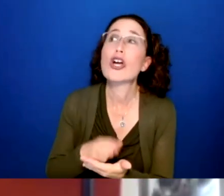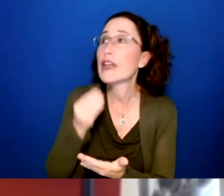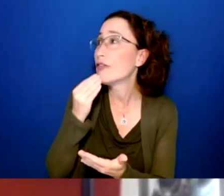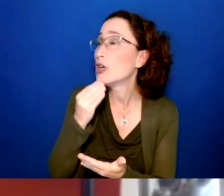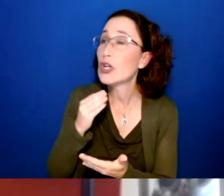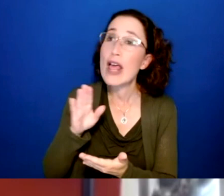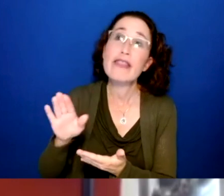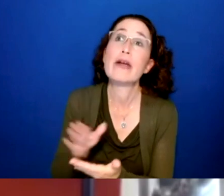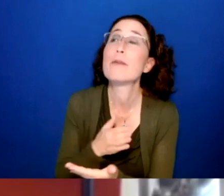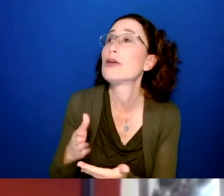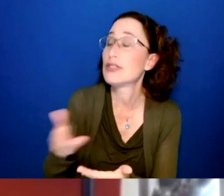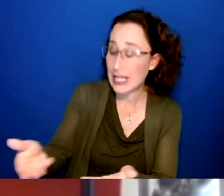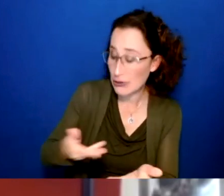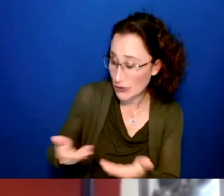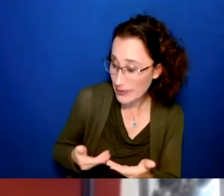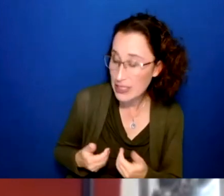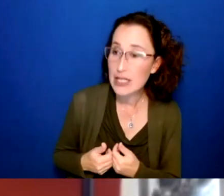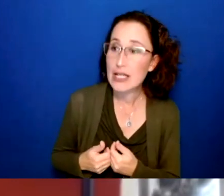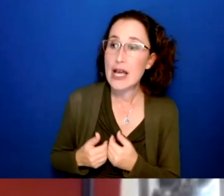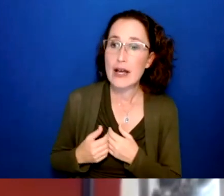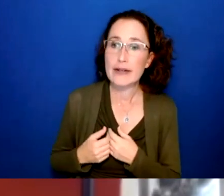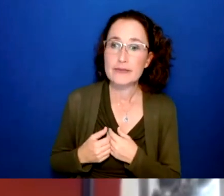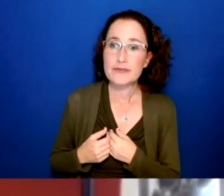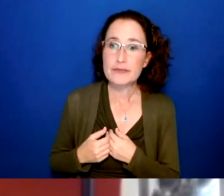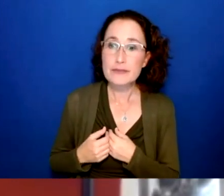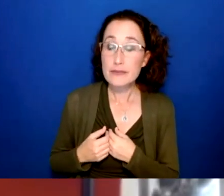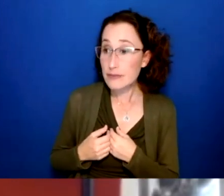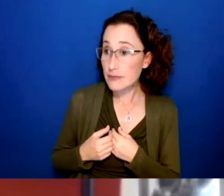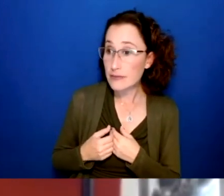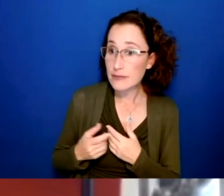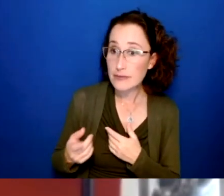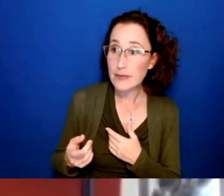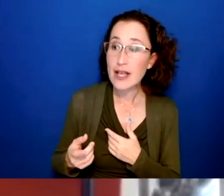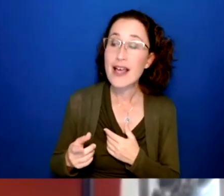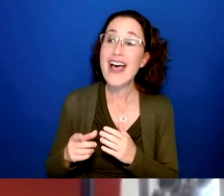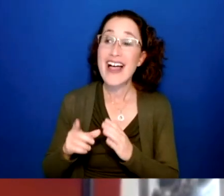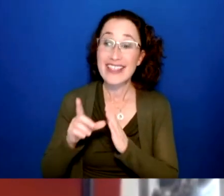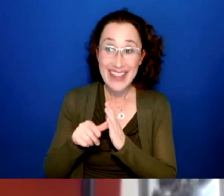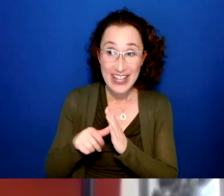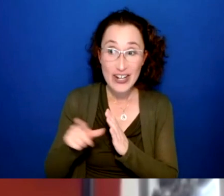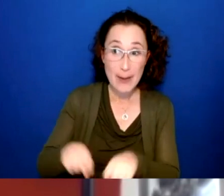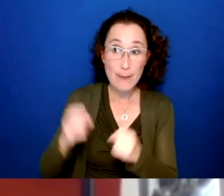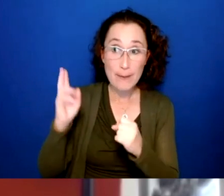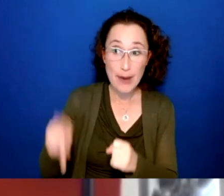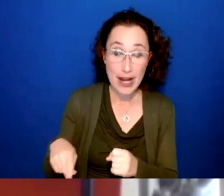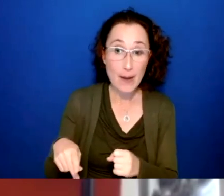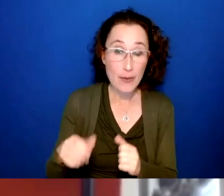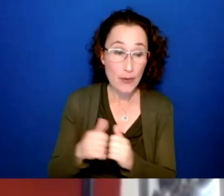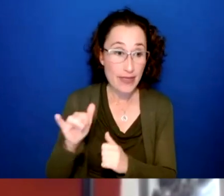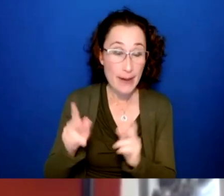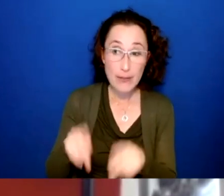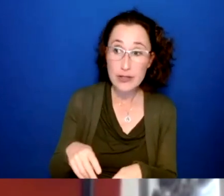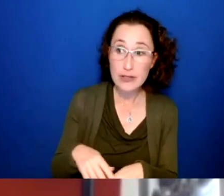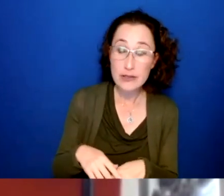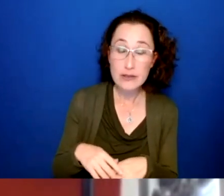music they're introducing me to. And then when that person is breaking up with that exact same person and you ask, why are you breaking up with them? What are your